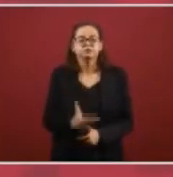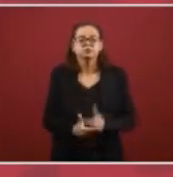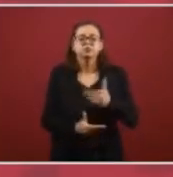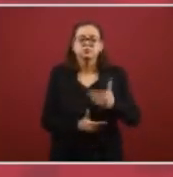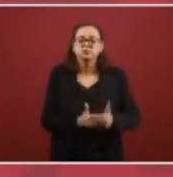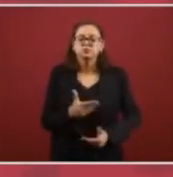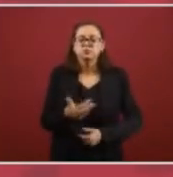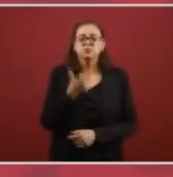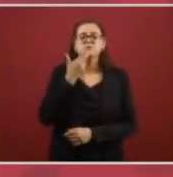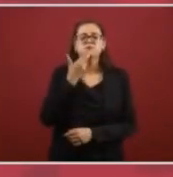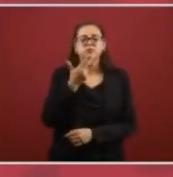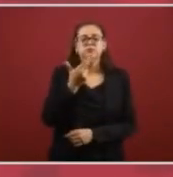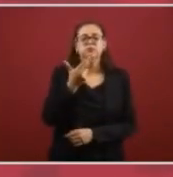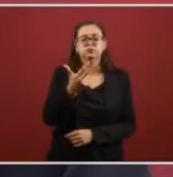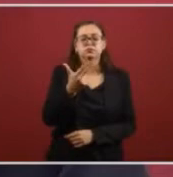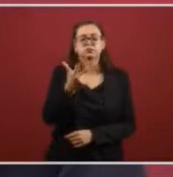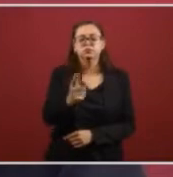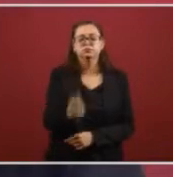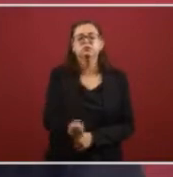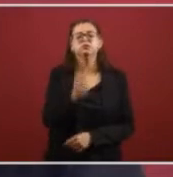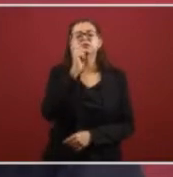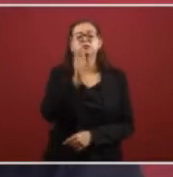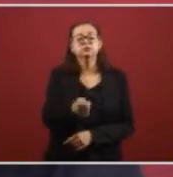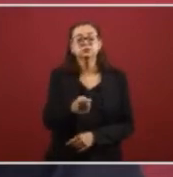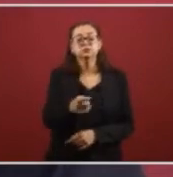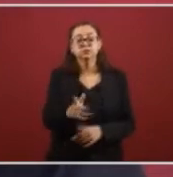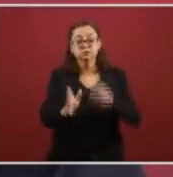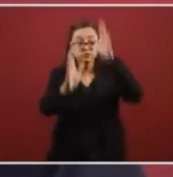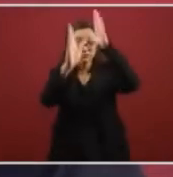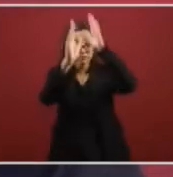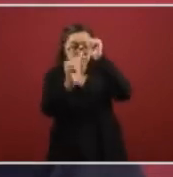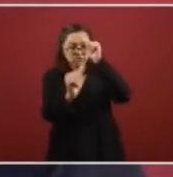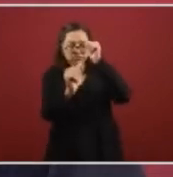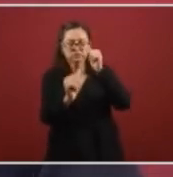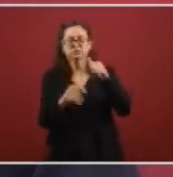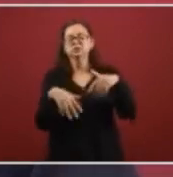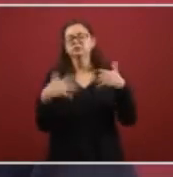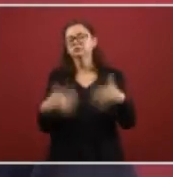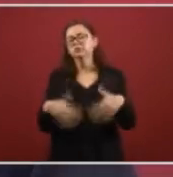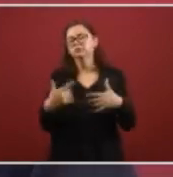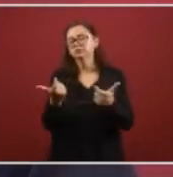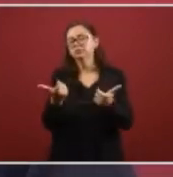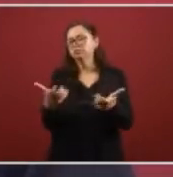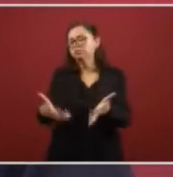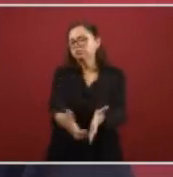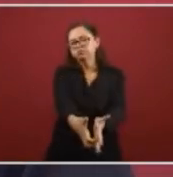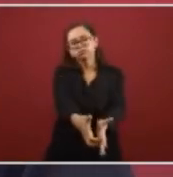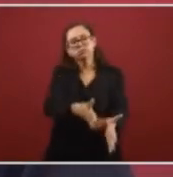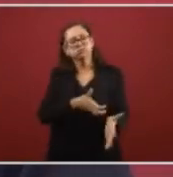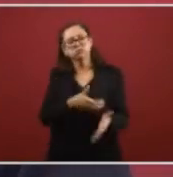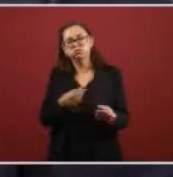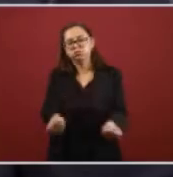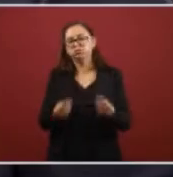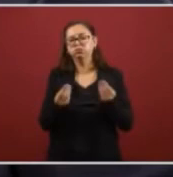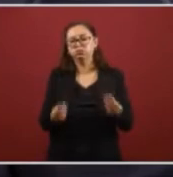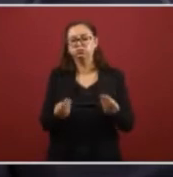on a good route, and this will mean a great savings that is very